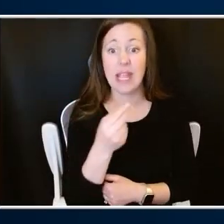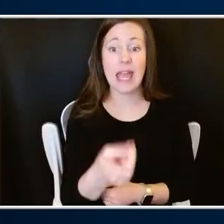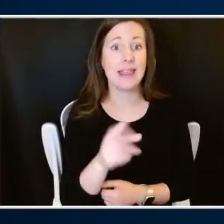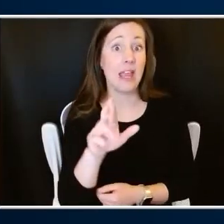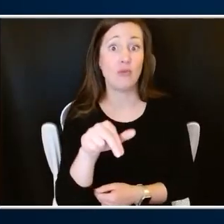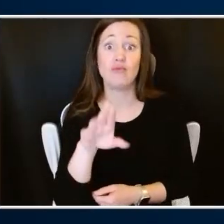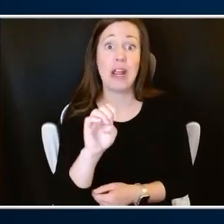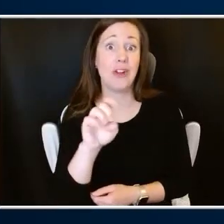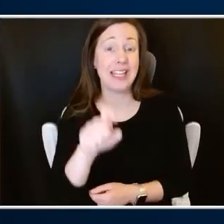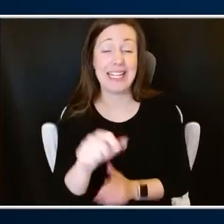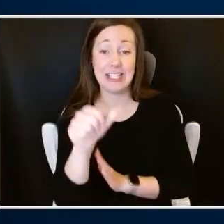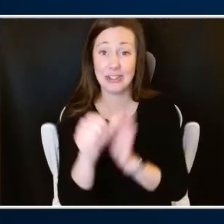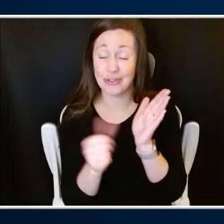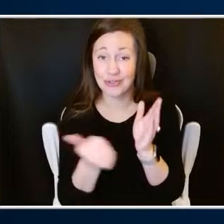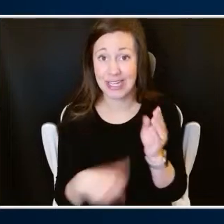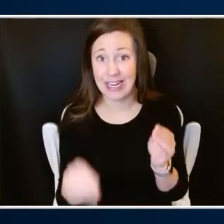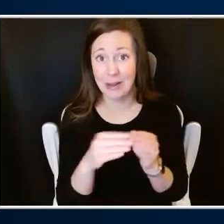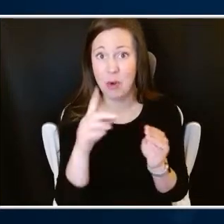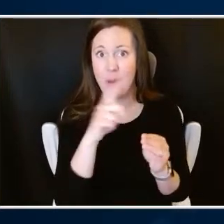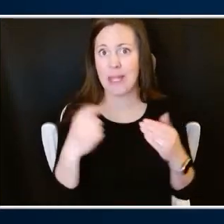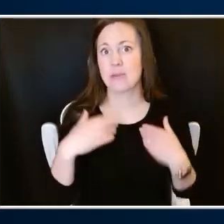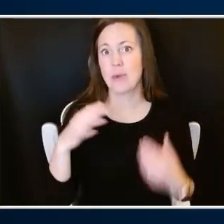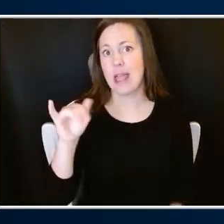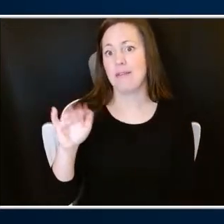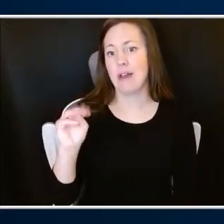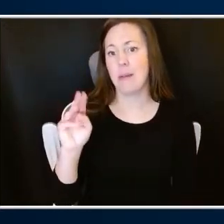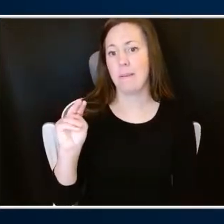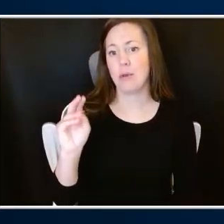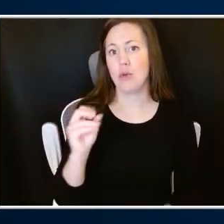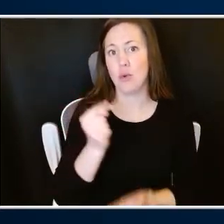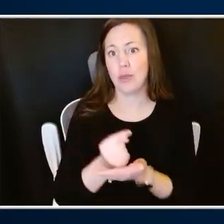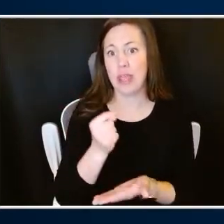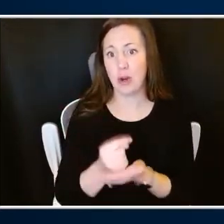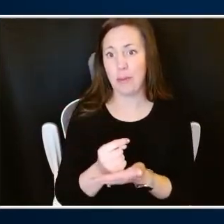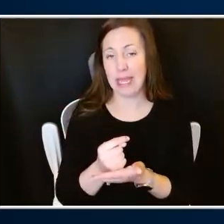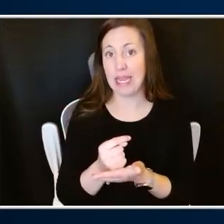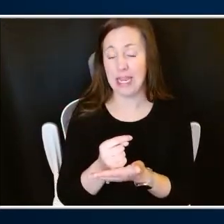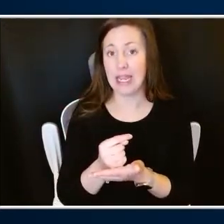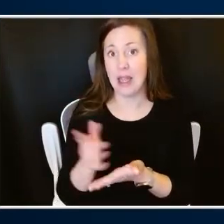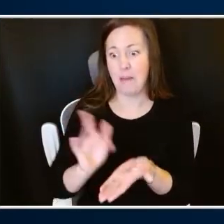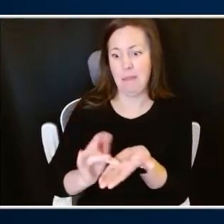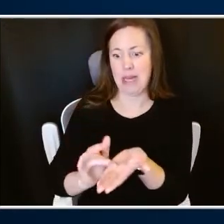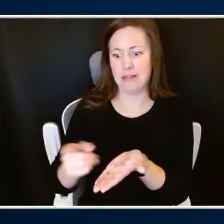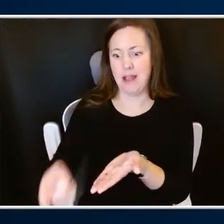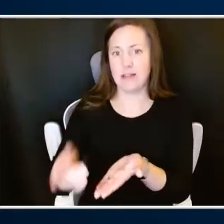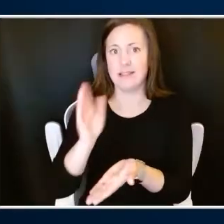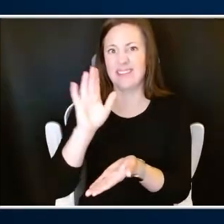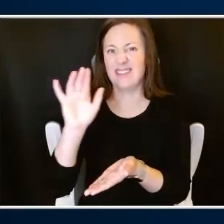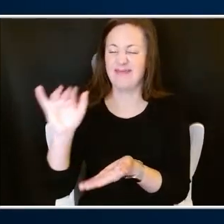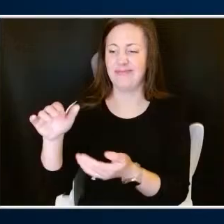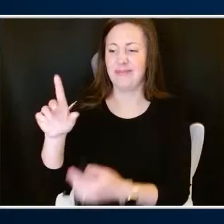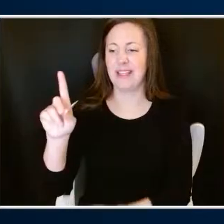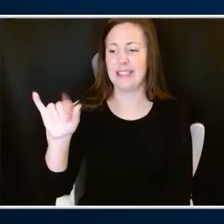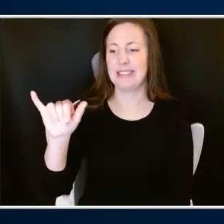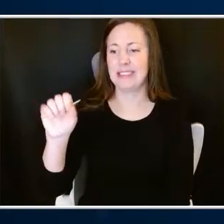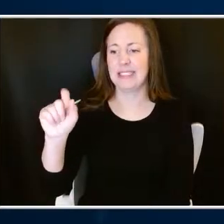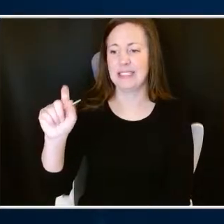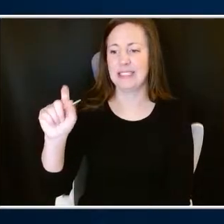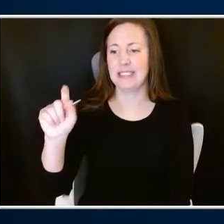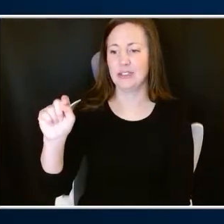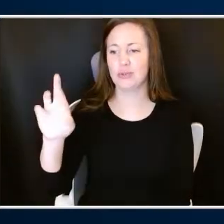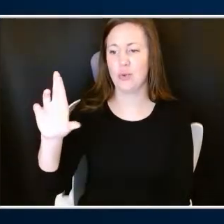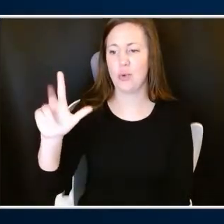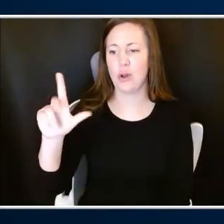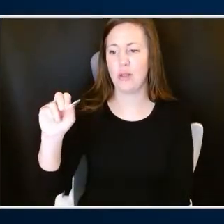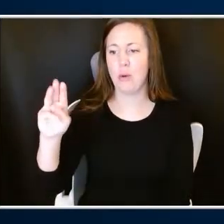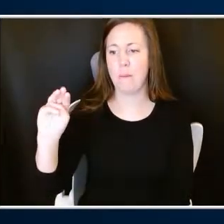anymore, because we have immunotherapies like dostarlimab, which is a second-generation immunotherapy that we